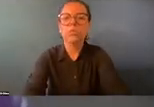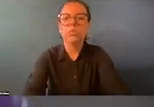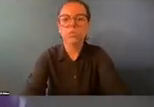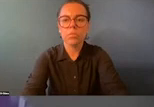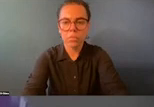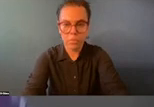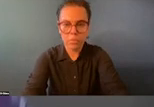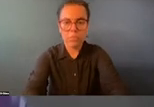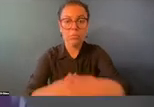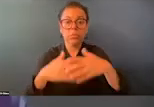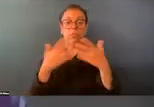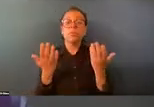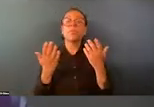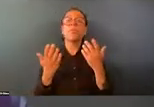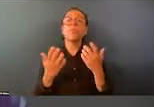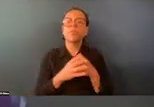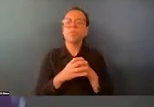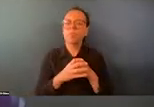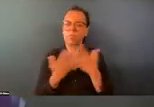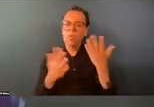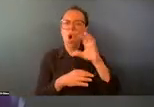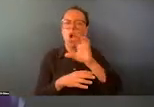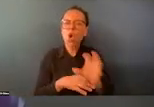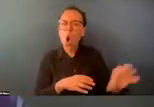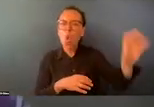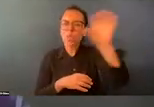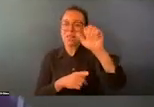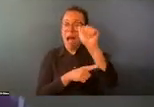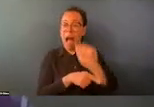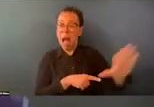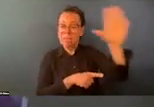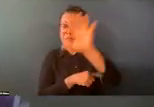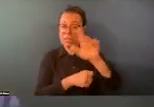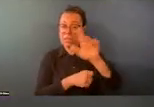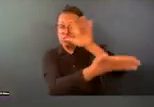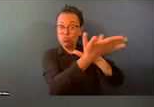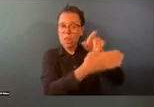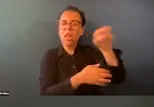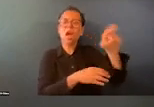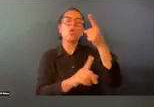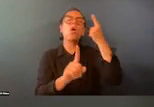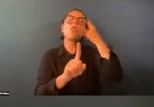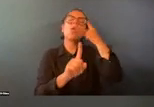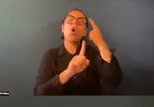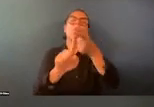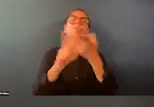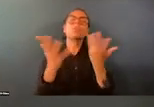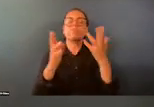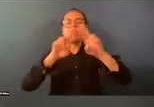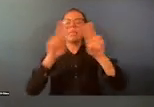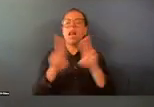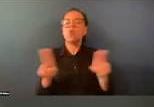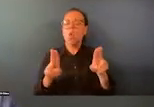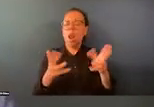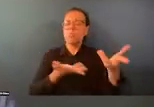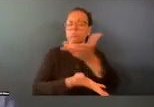cooperation and the regional level with the countries of Central Asia to strengthen intersectoral cooperation